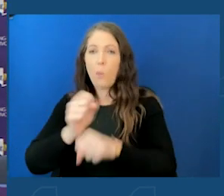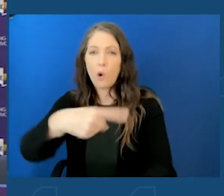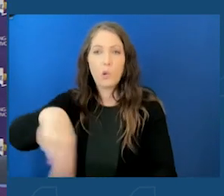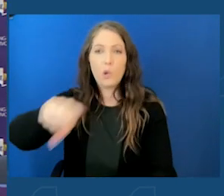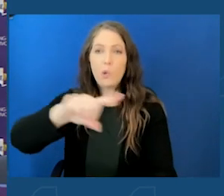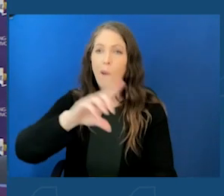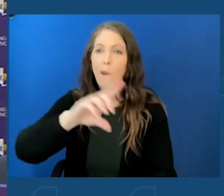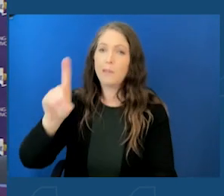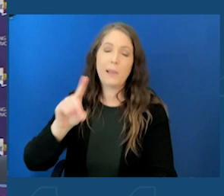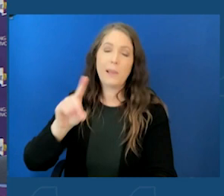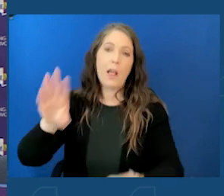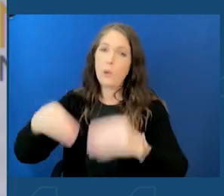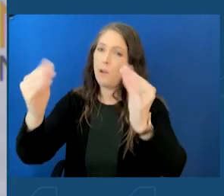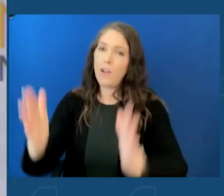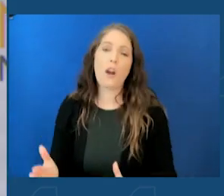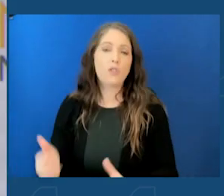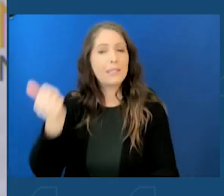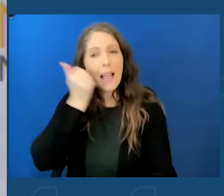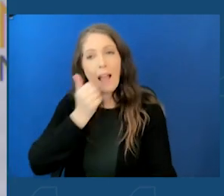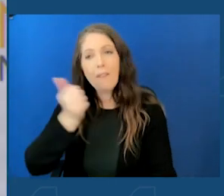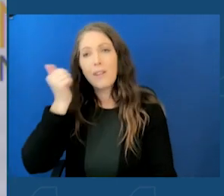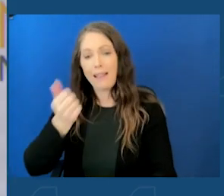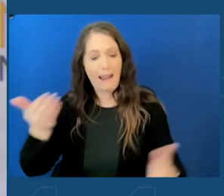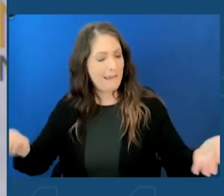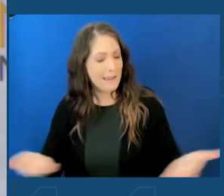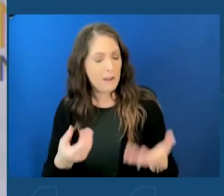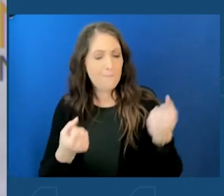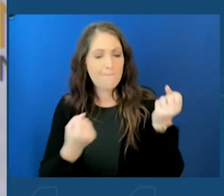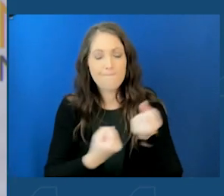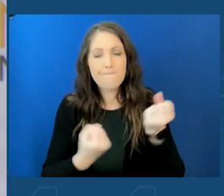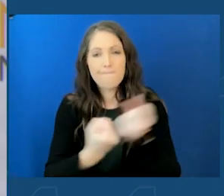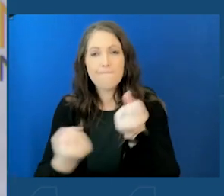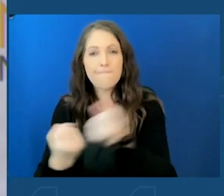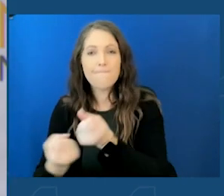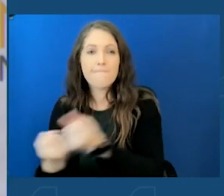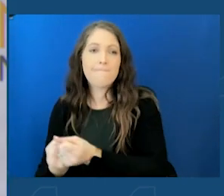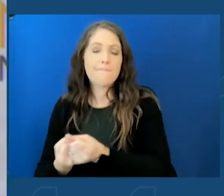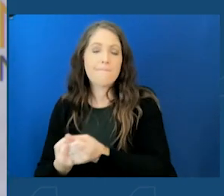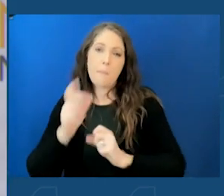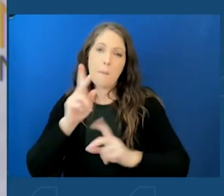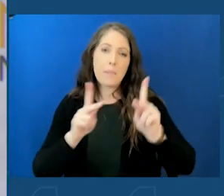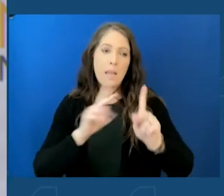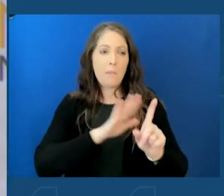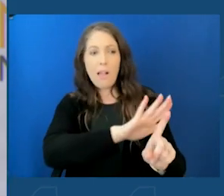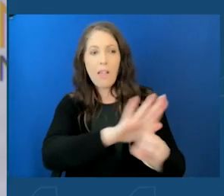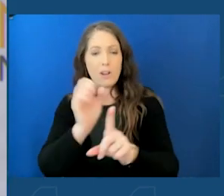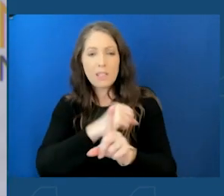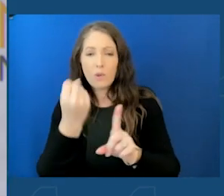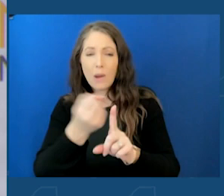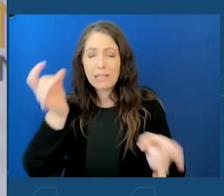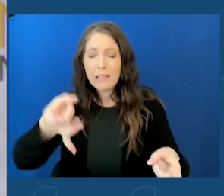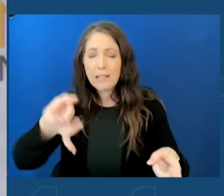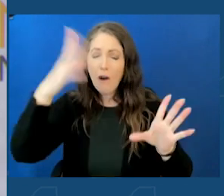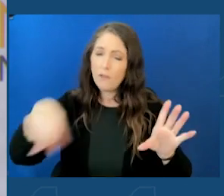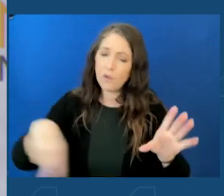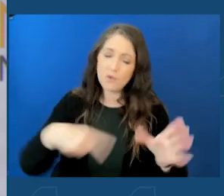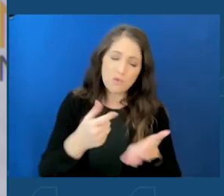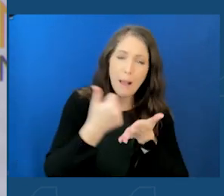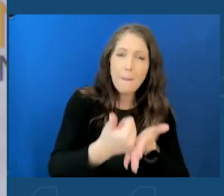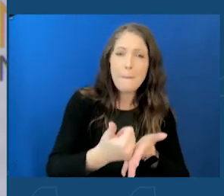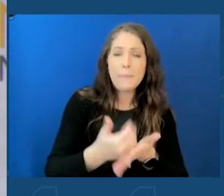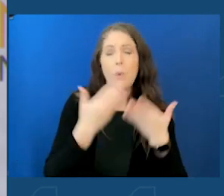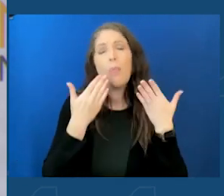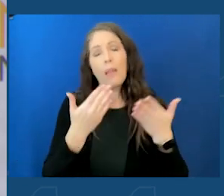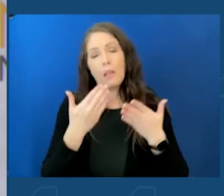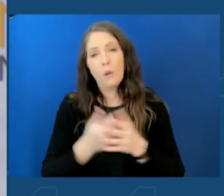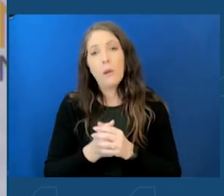do it every day on the ground. You take people out of situations that none of us could really think about, so thank you all very much for that. But we